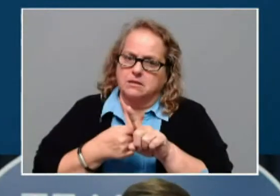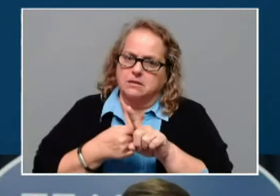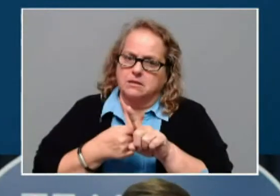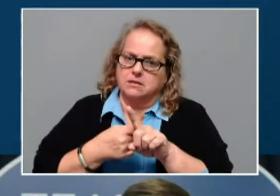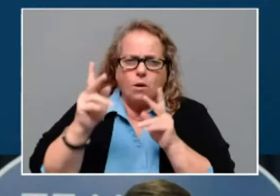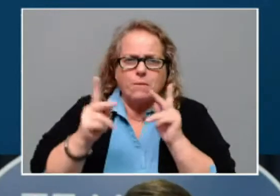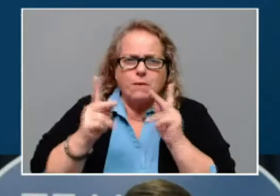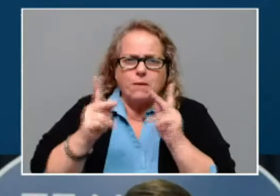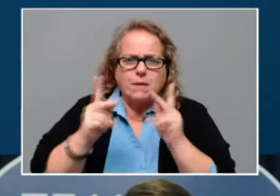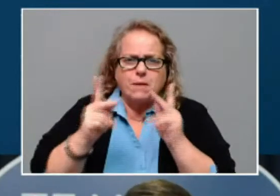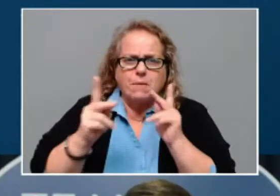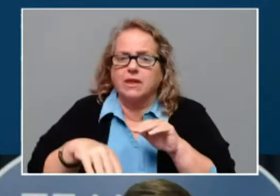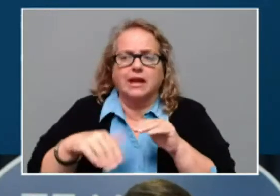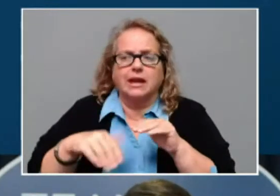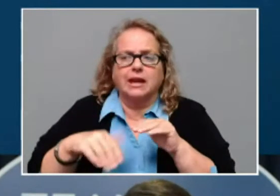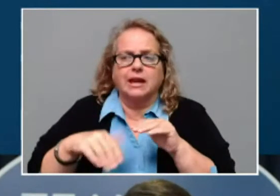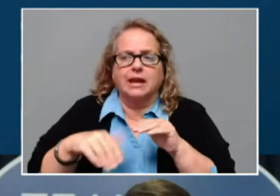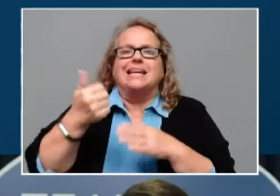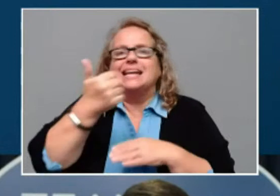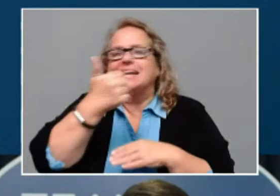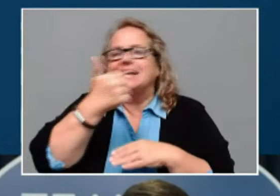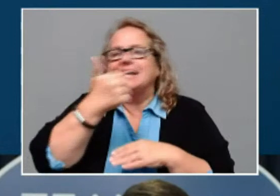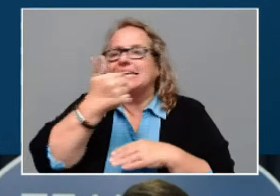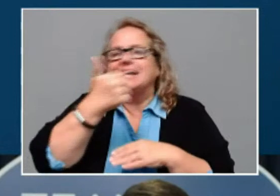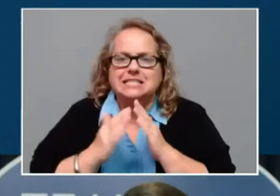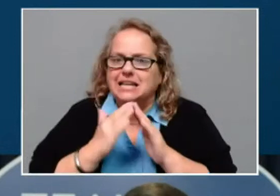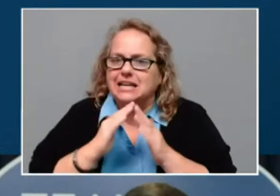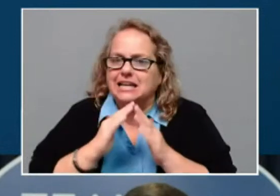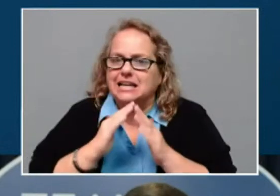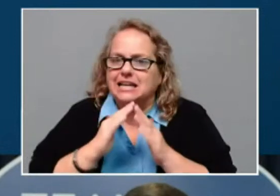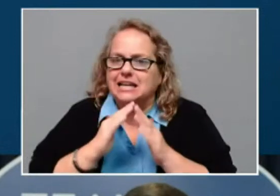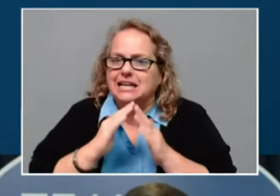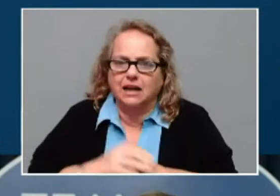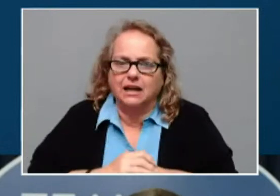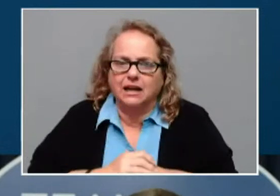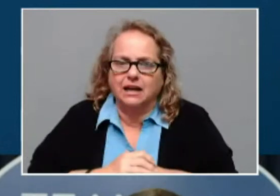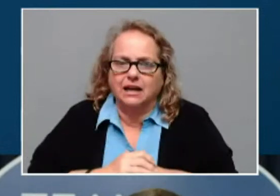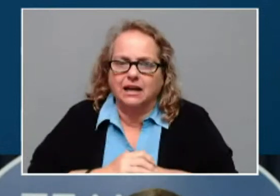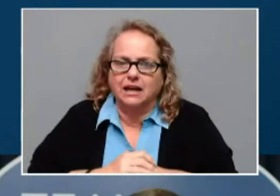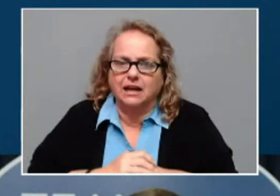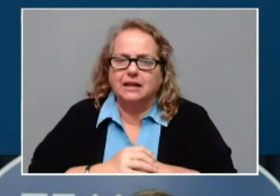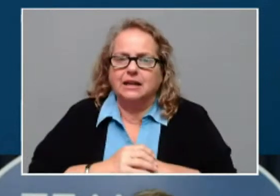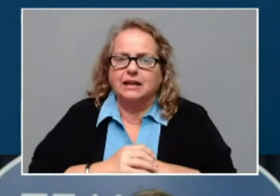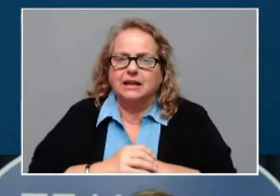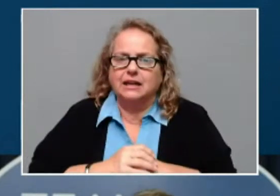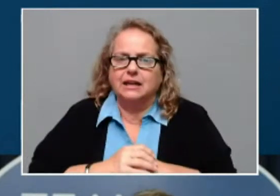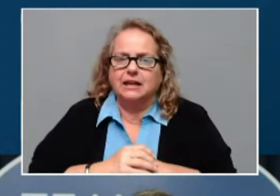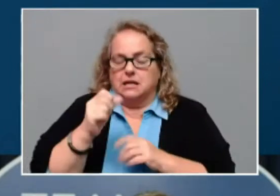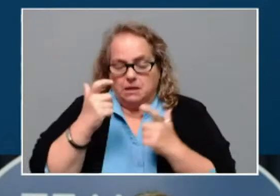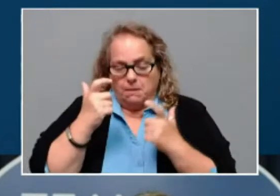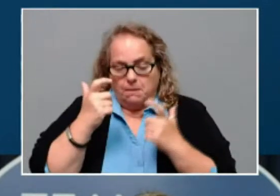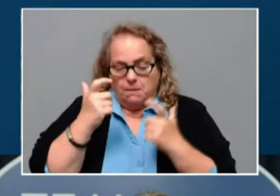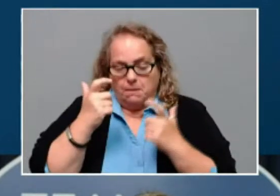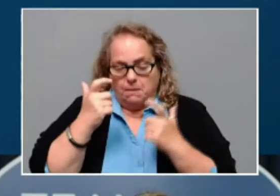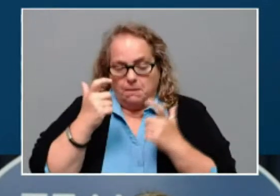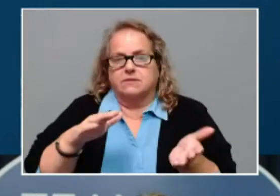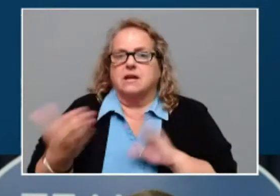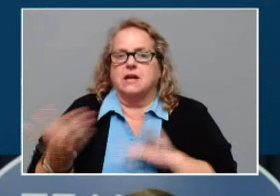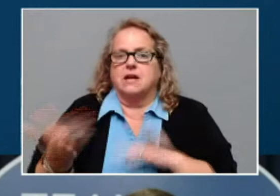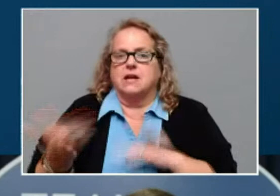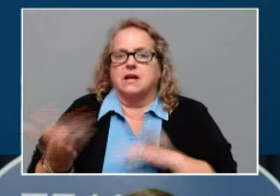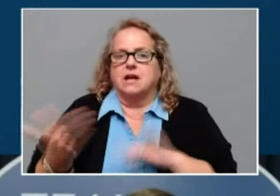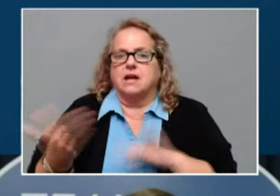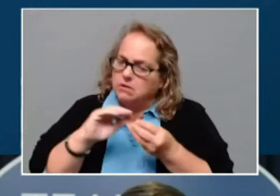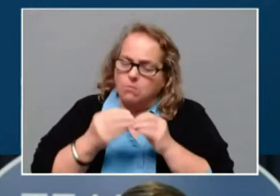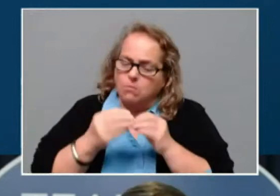city in Kentucky. It is a massive death toll. And